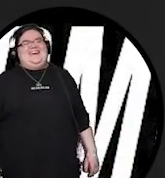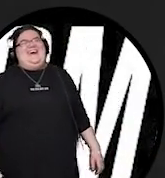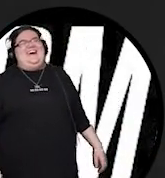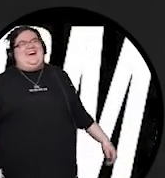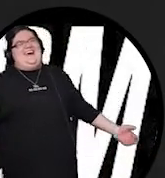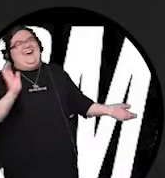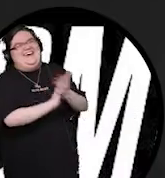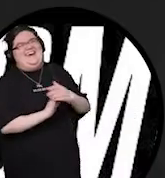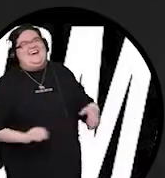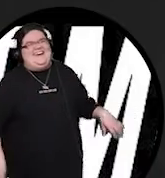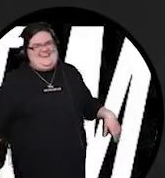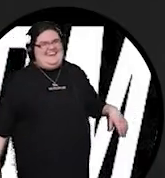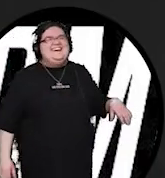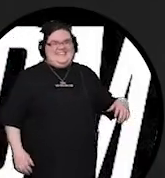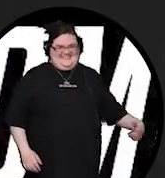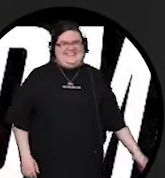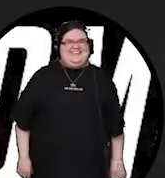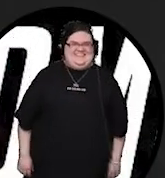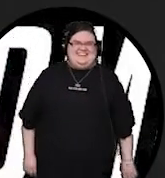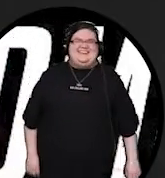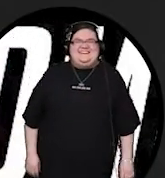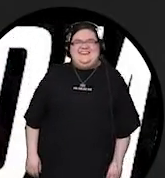Fuck.